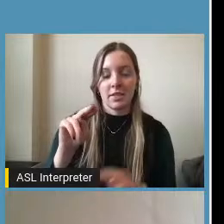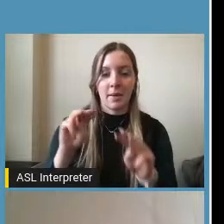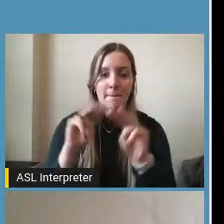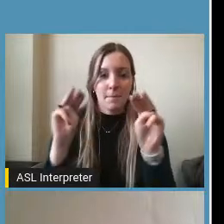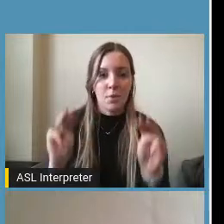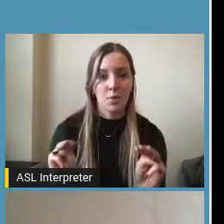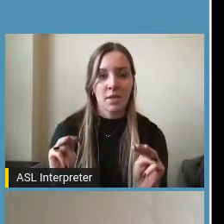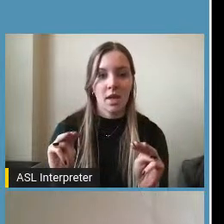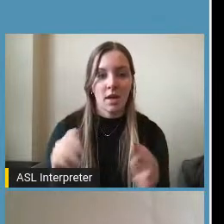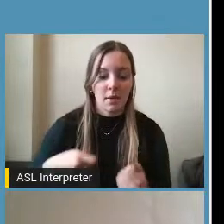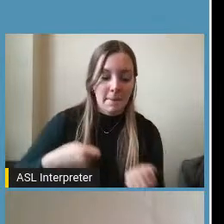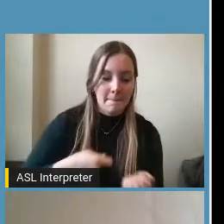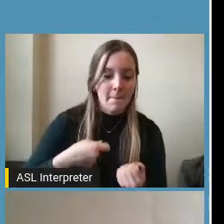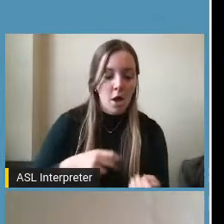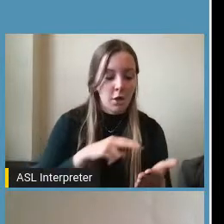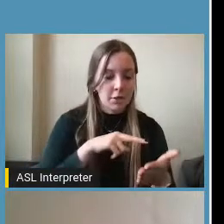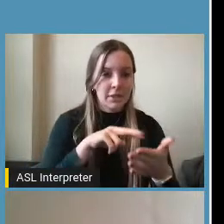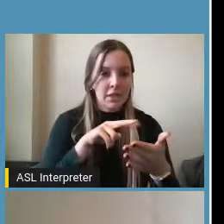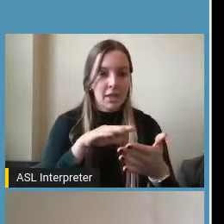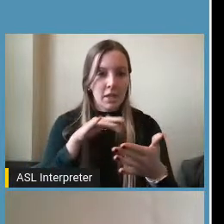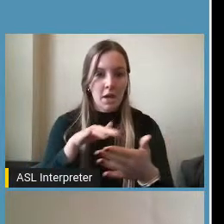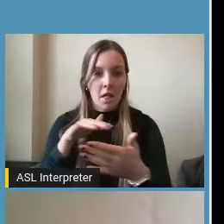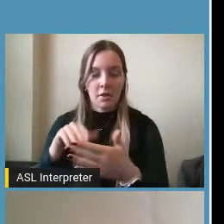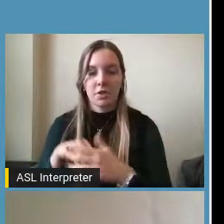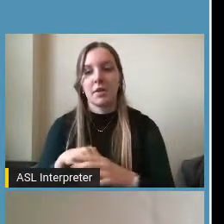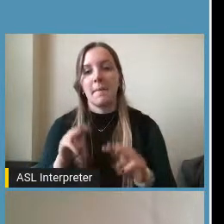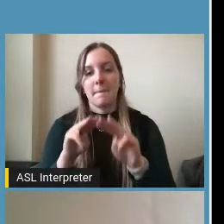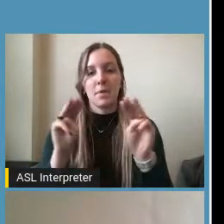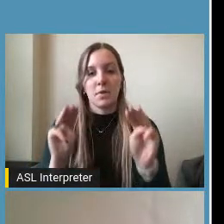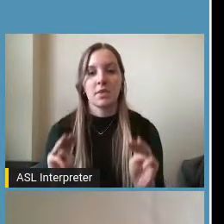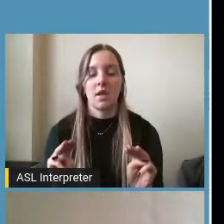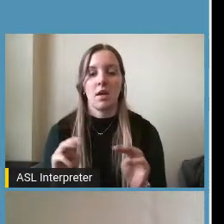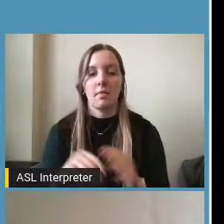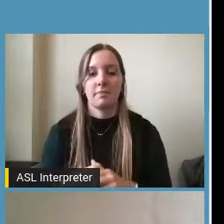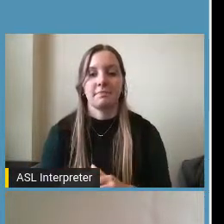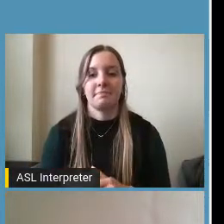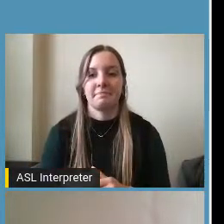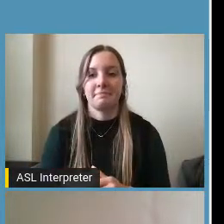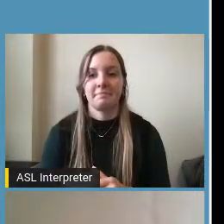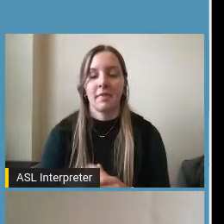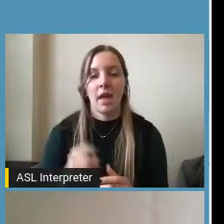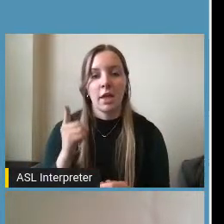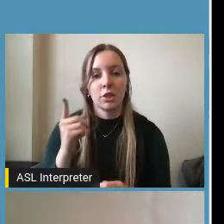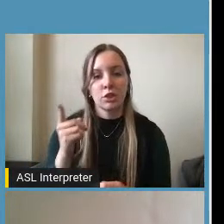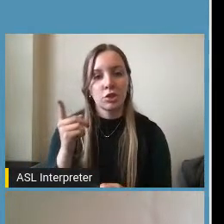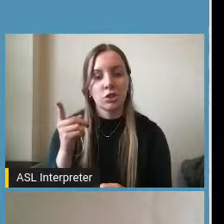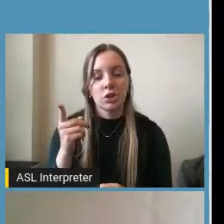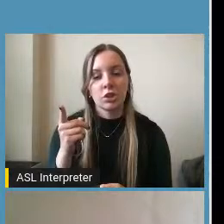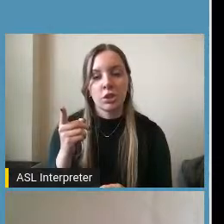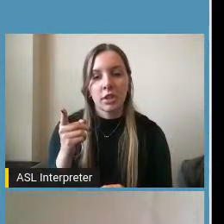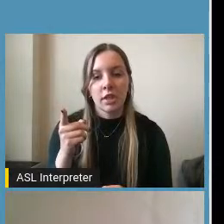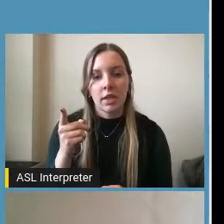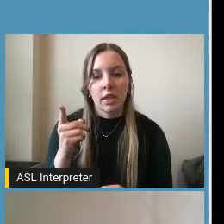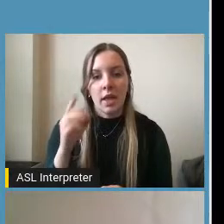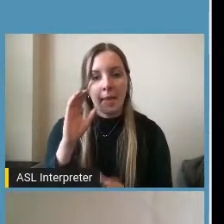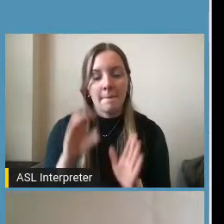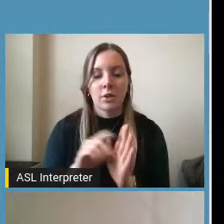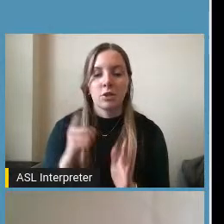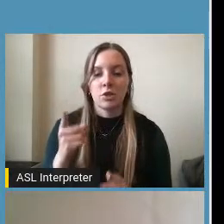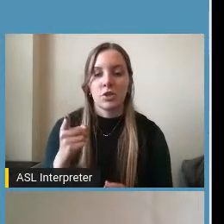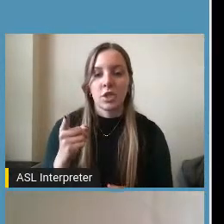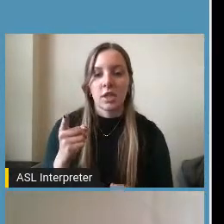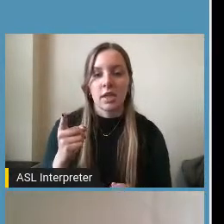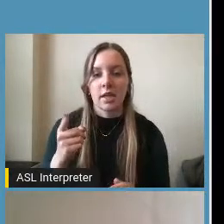Sanchita Balachandran, and she is an archaeologist and also a conservator. So I'm gonna zoom